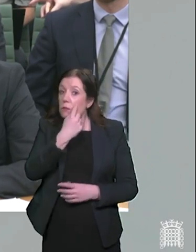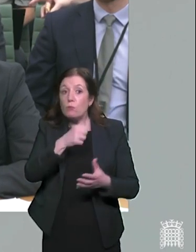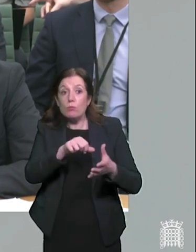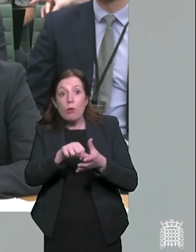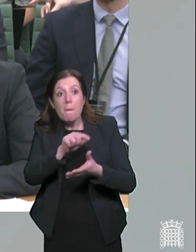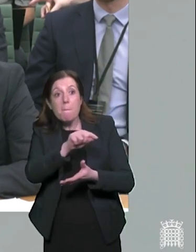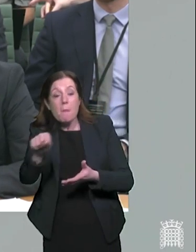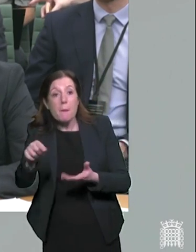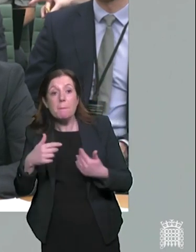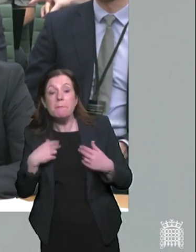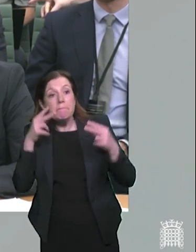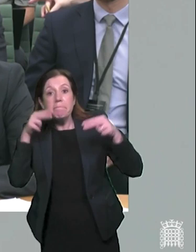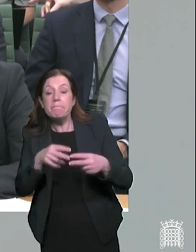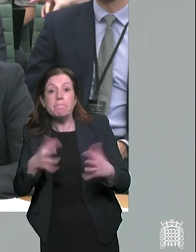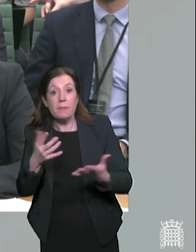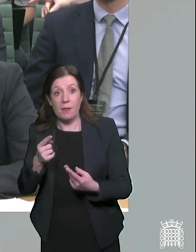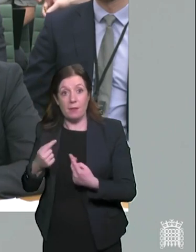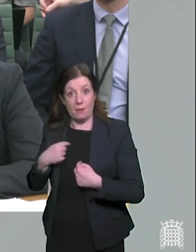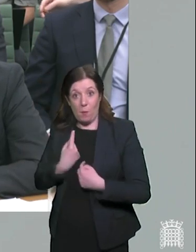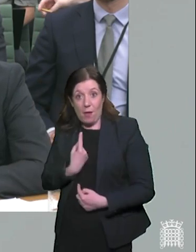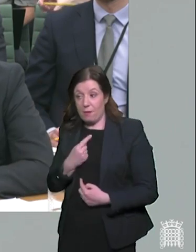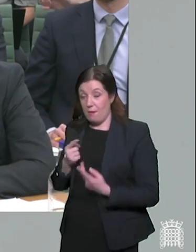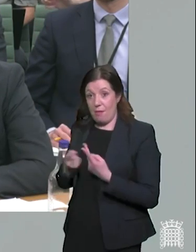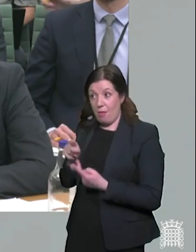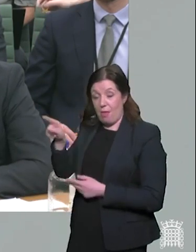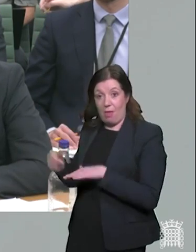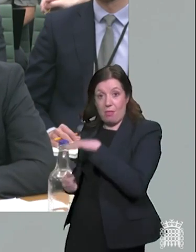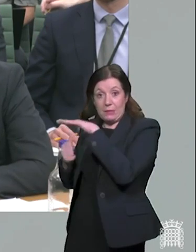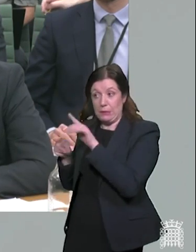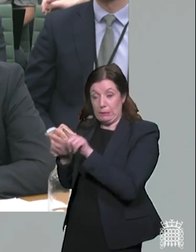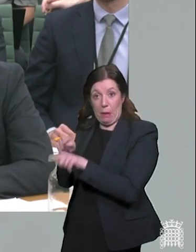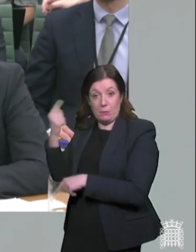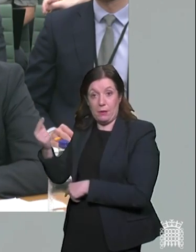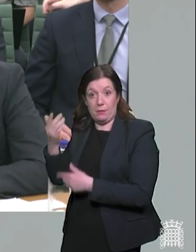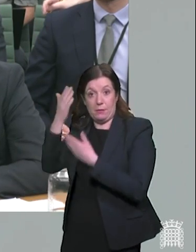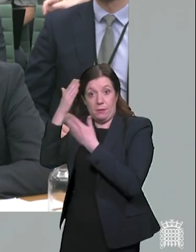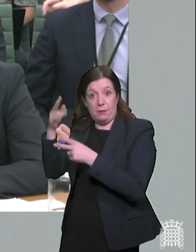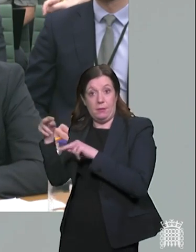with some events, and it wasn't obvious to the other senior people that you've described.